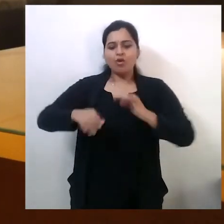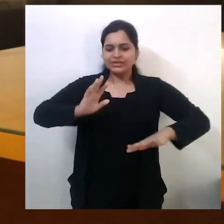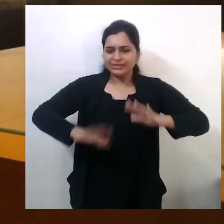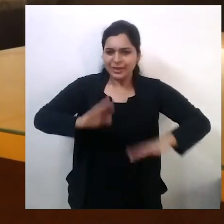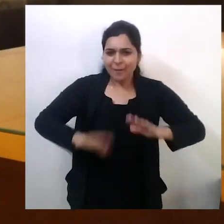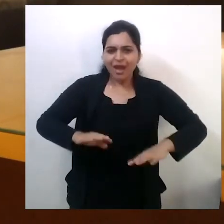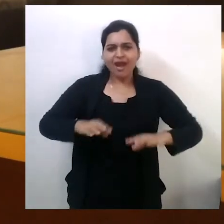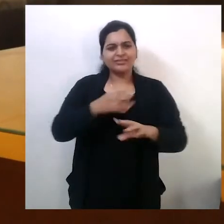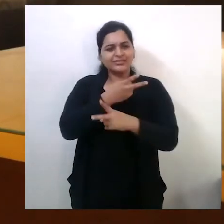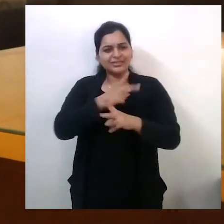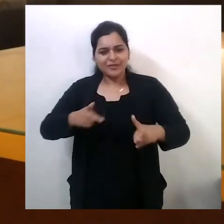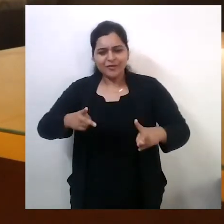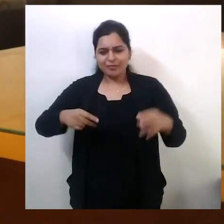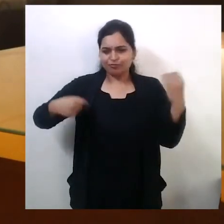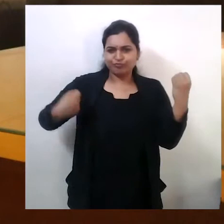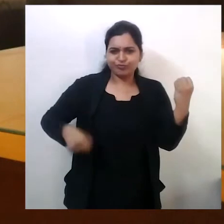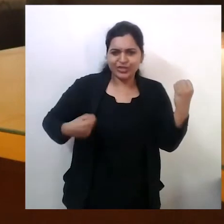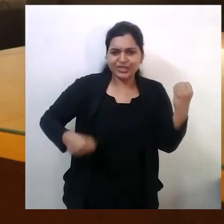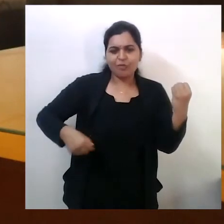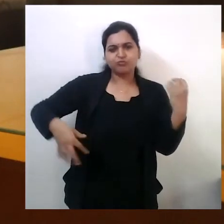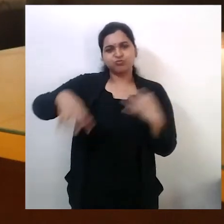contemporary feel also built into it.